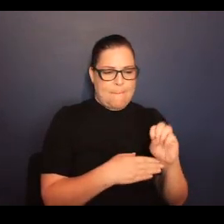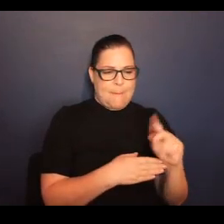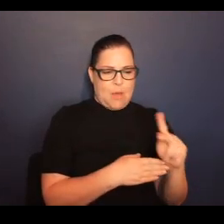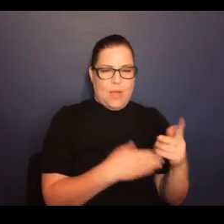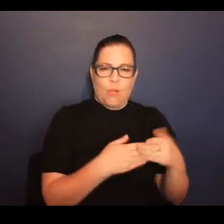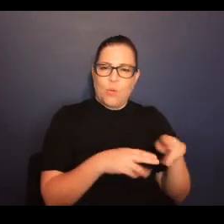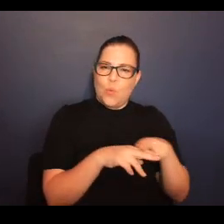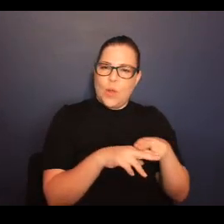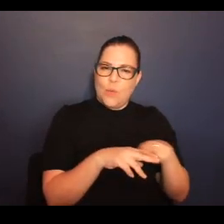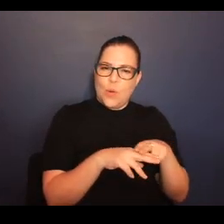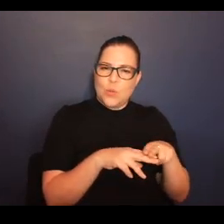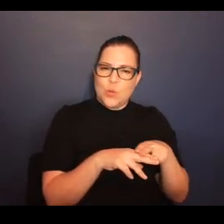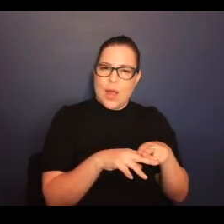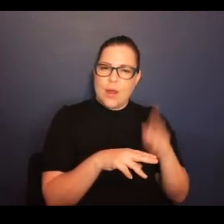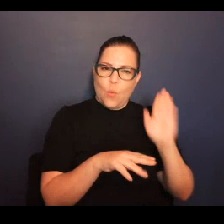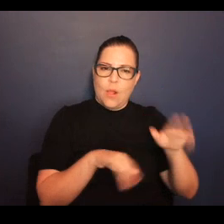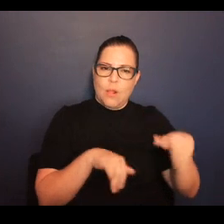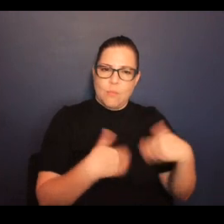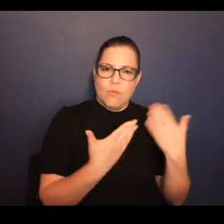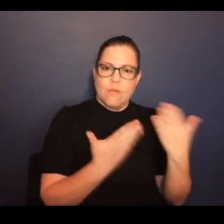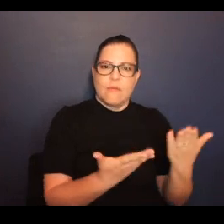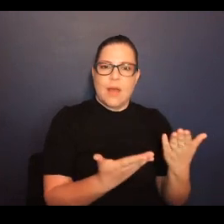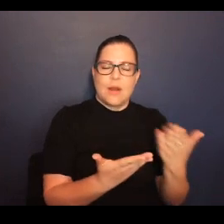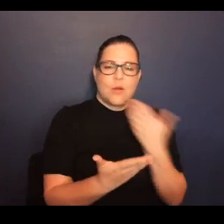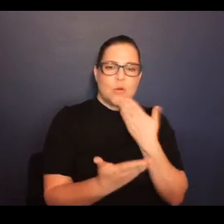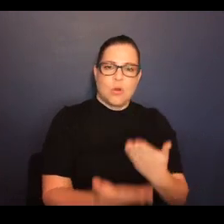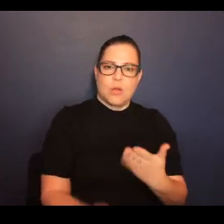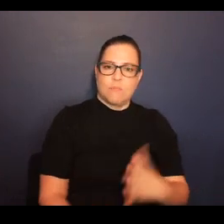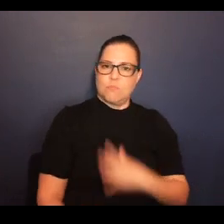tracks. This will provide a very good professional